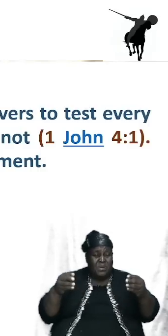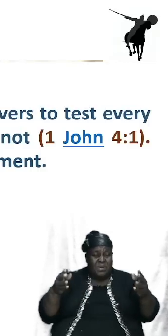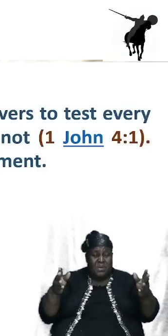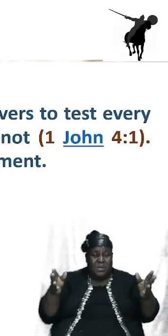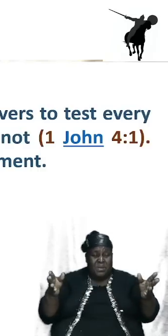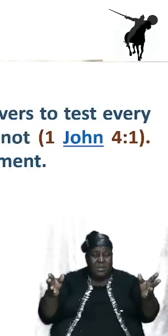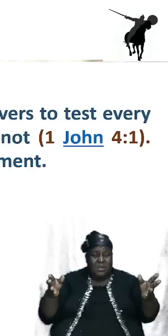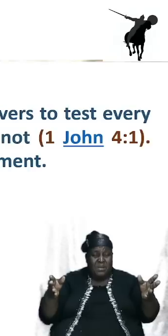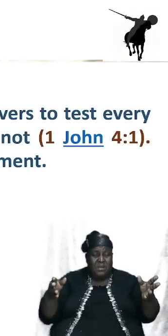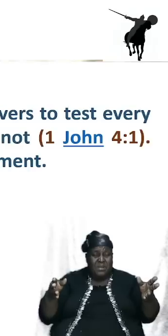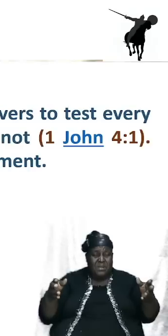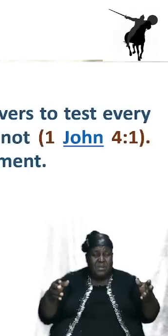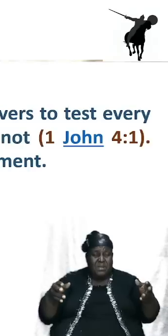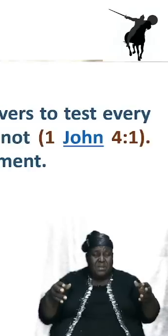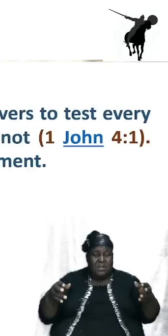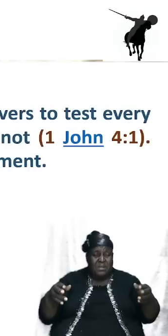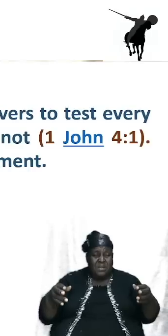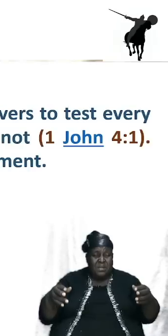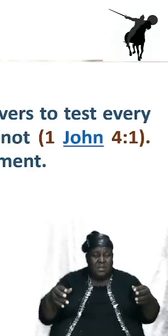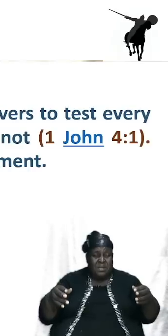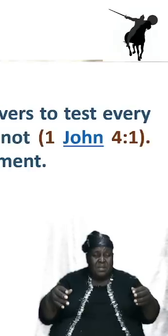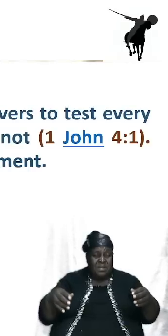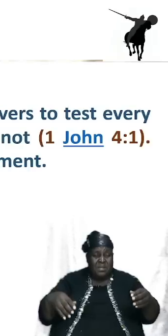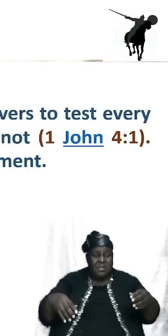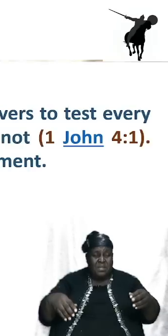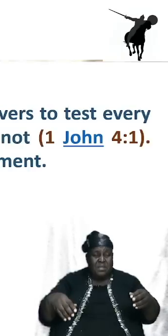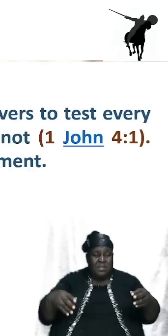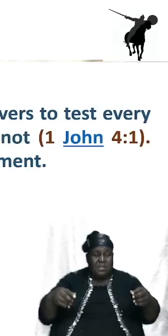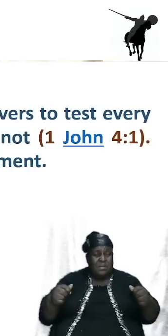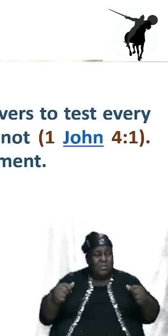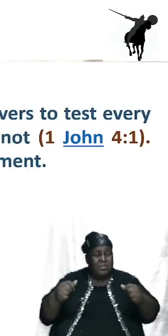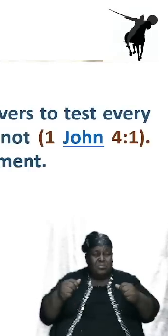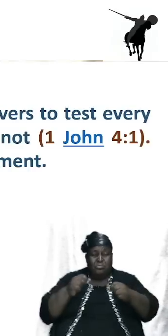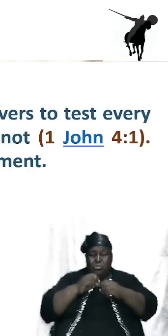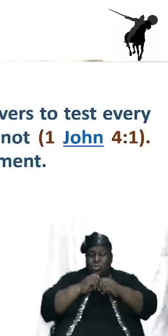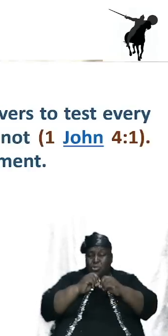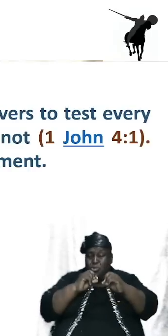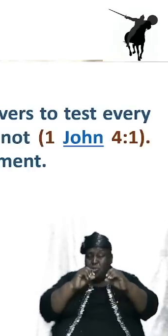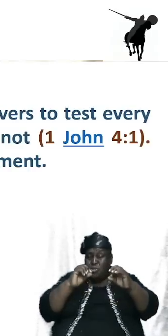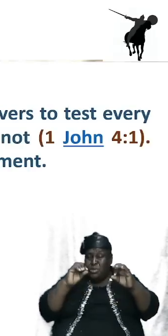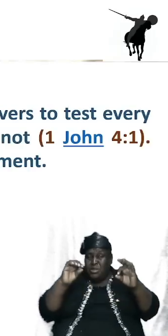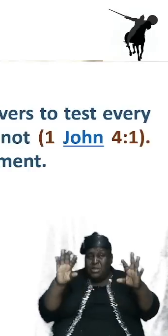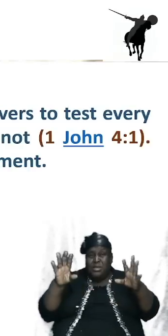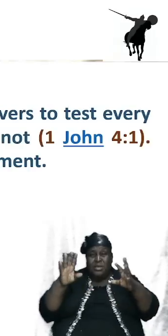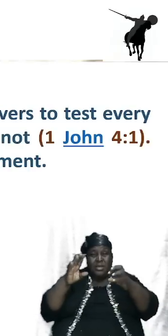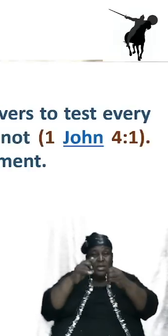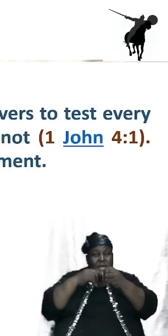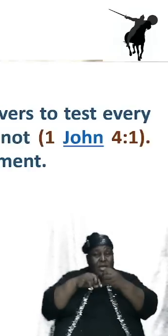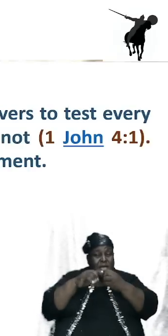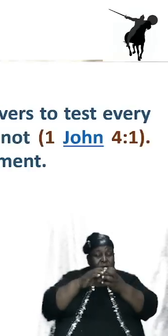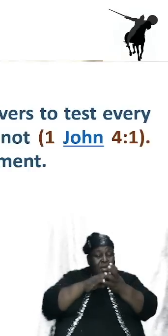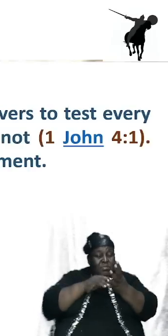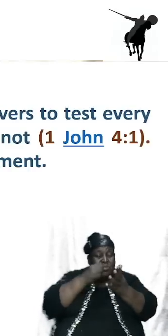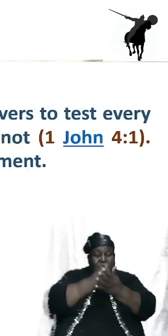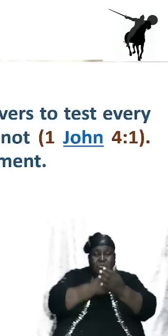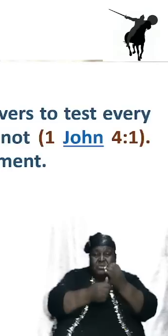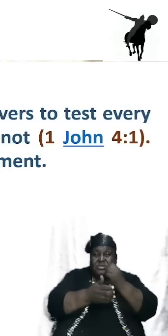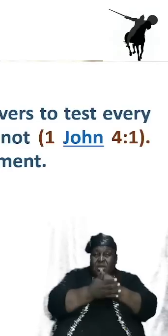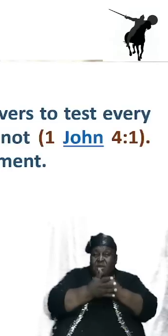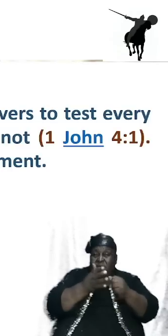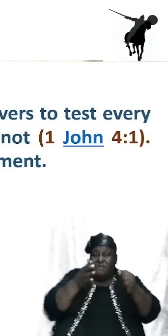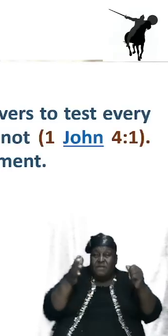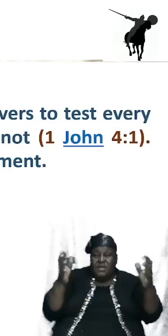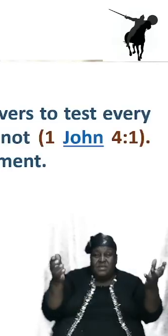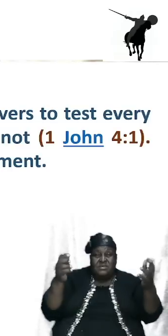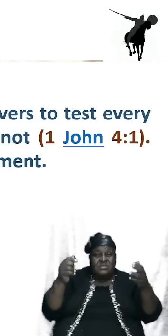and they preach the prosperity message and say not there about sacrificing self and dying to self. Everything is about